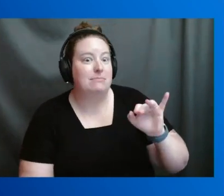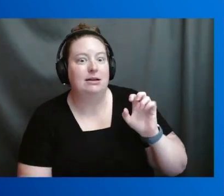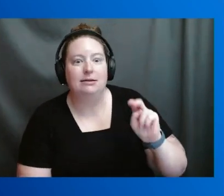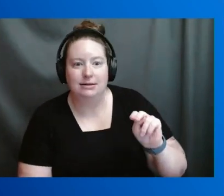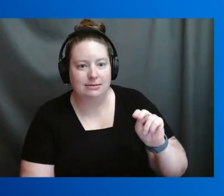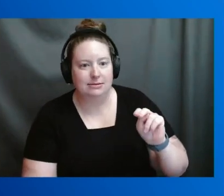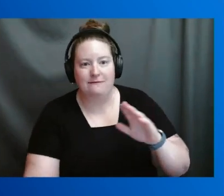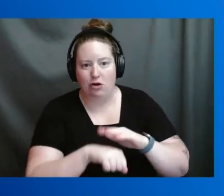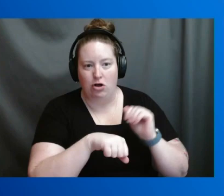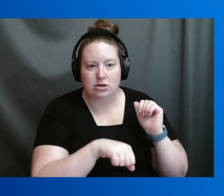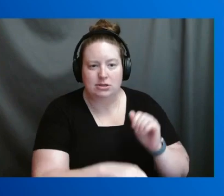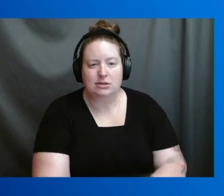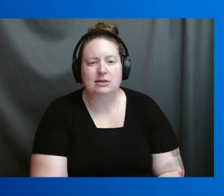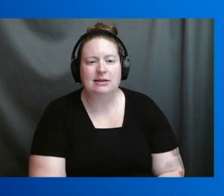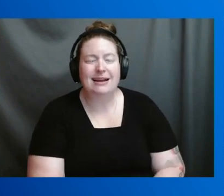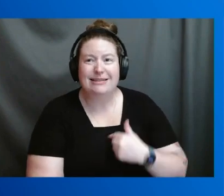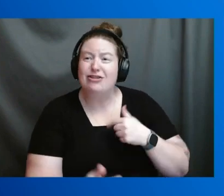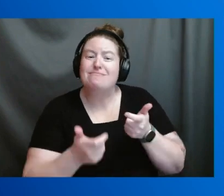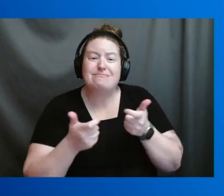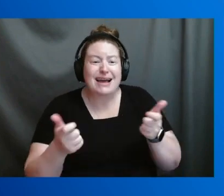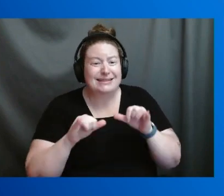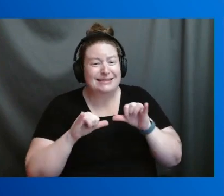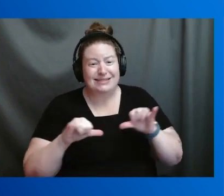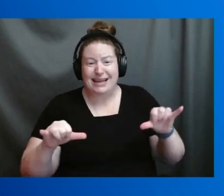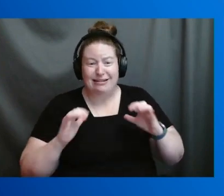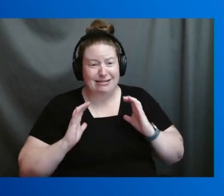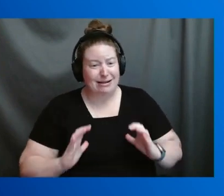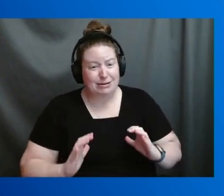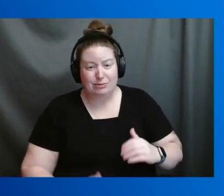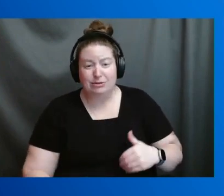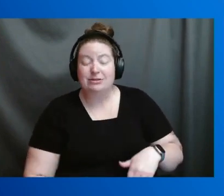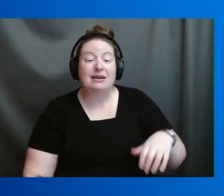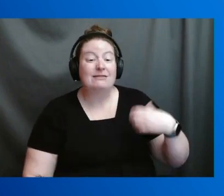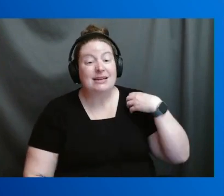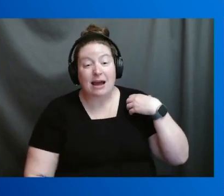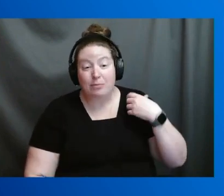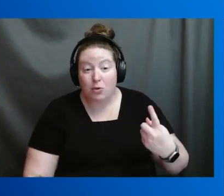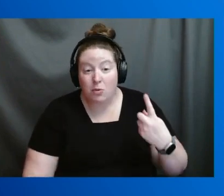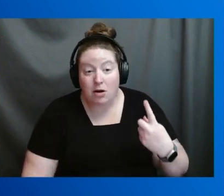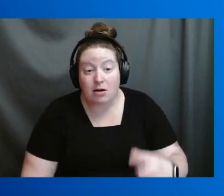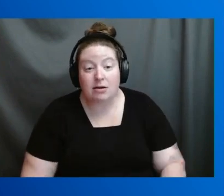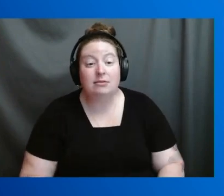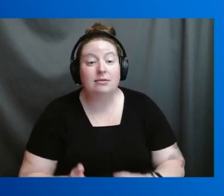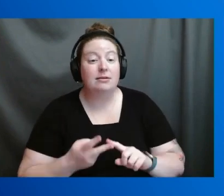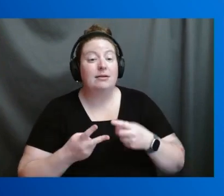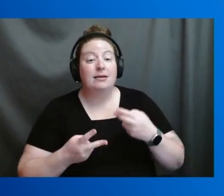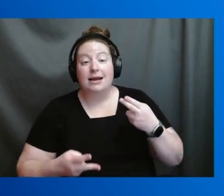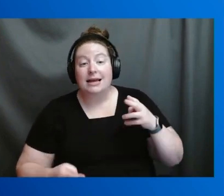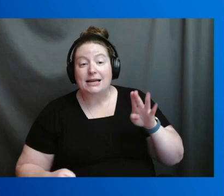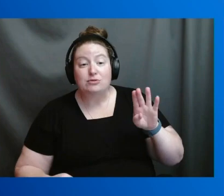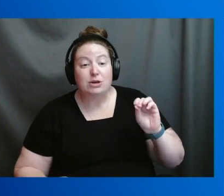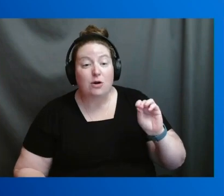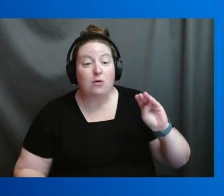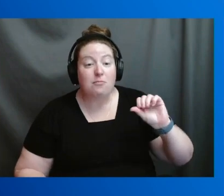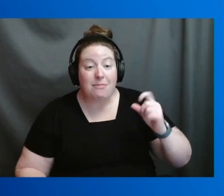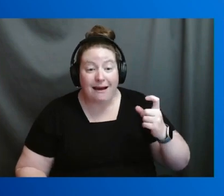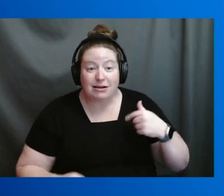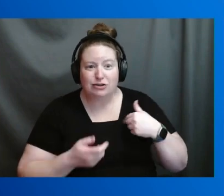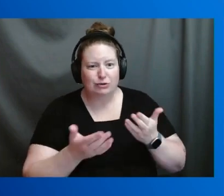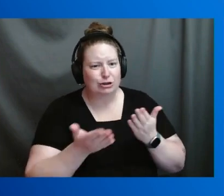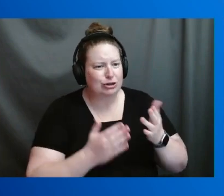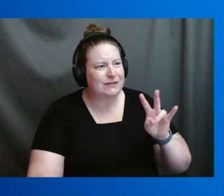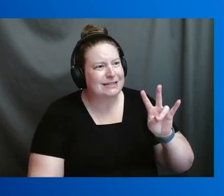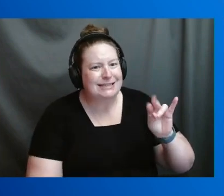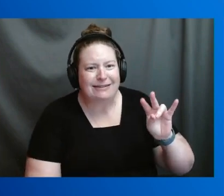And these are massive scale customers. You have customers like Capital One to others like HBO Max, who are serving 70 million customers using